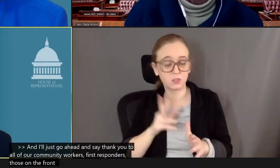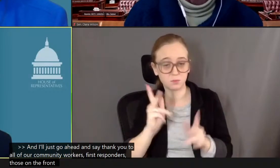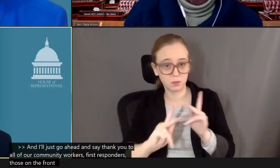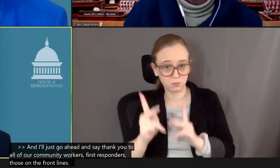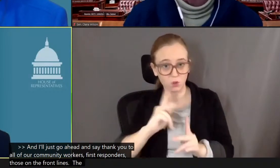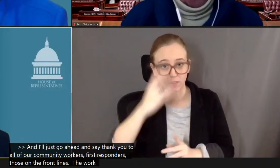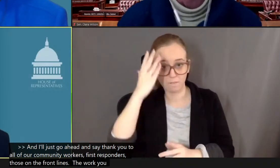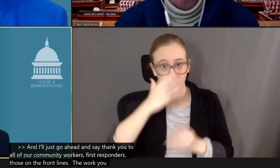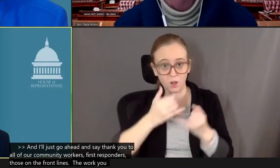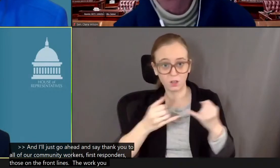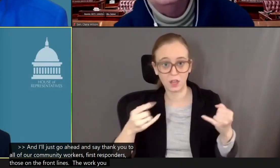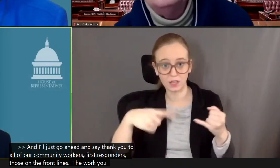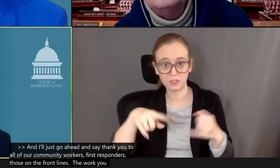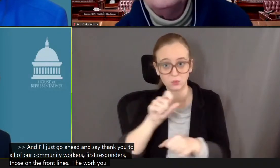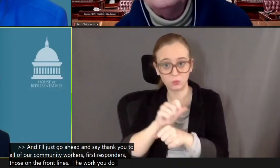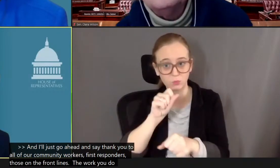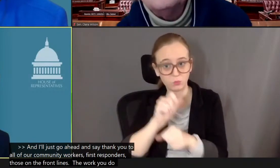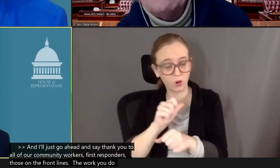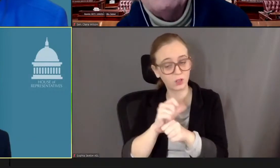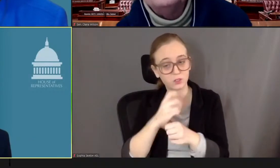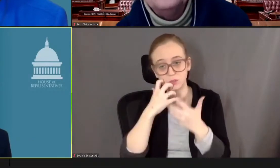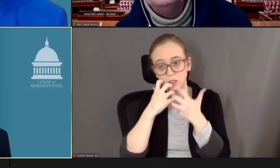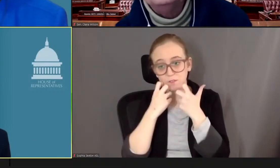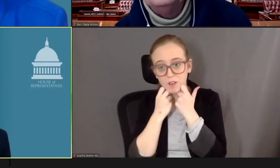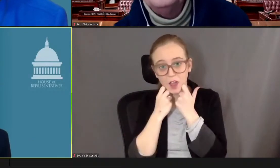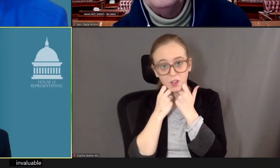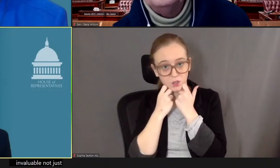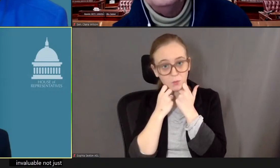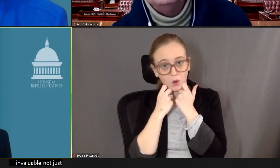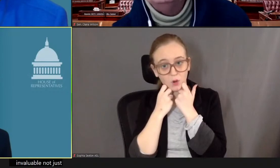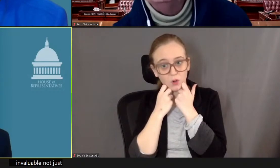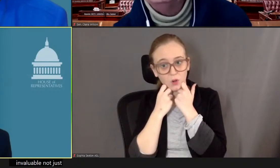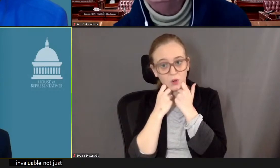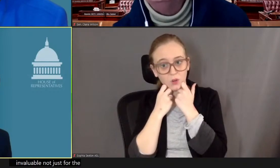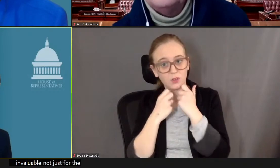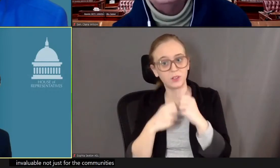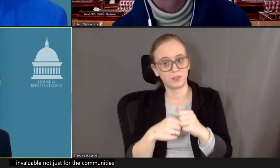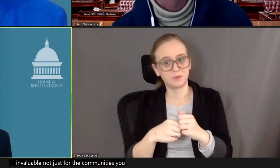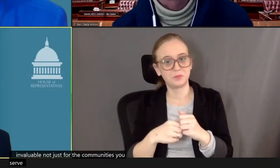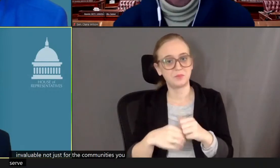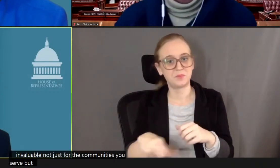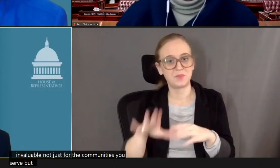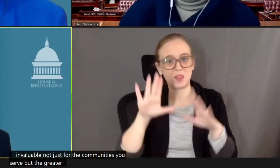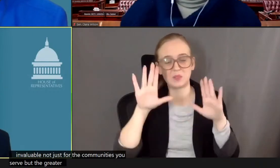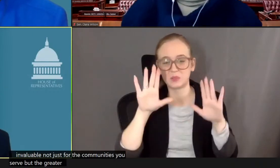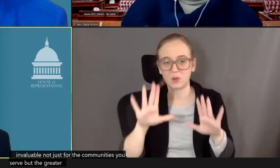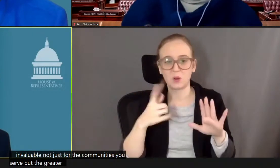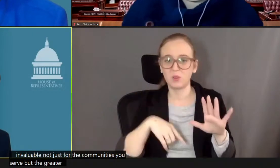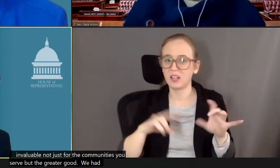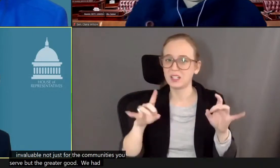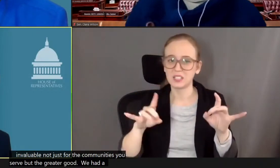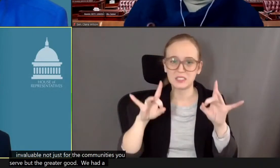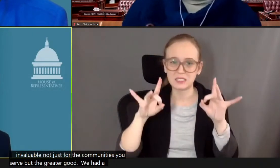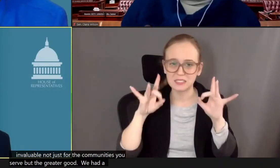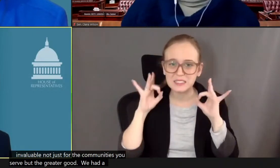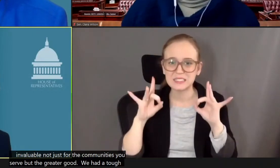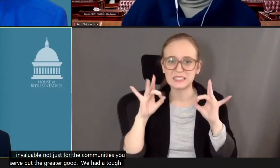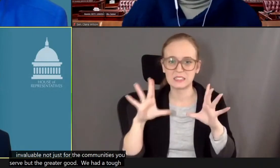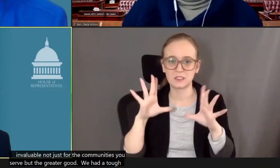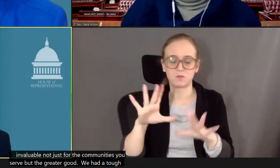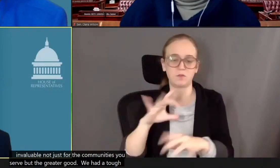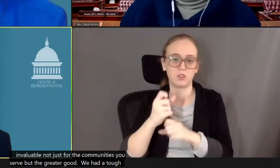invaluable, and not just for the communities you serve, but the greater good. We had a tough year, 2020, with the intense election, stress from the